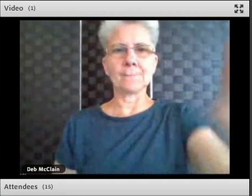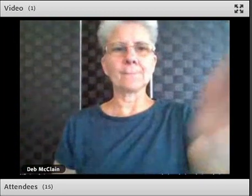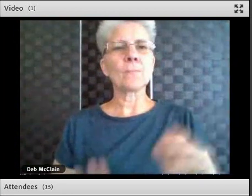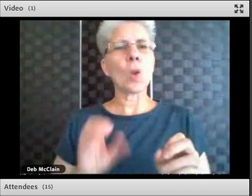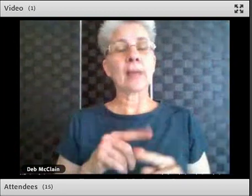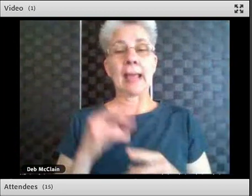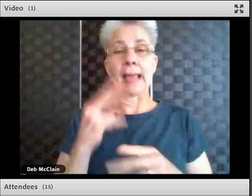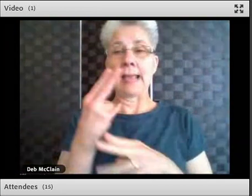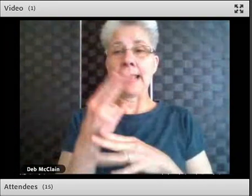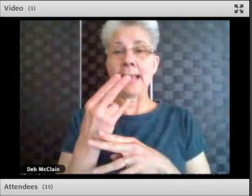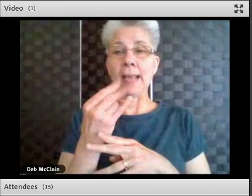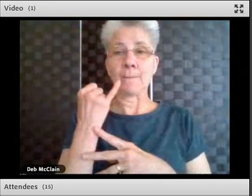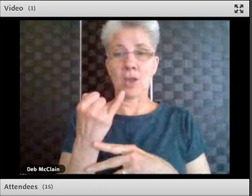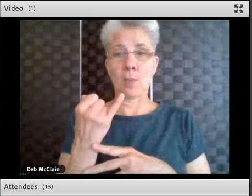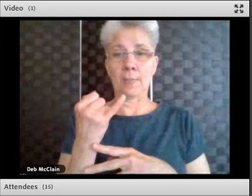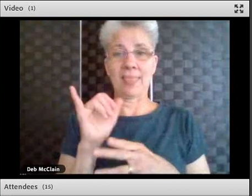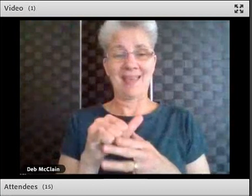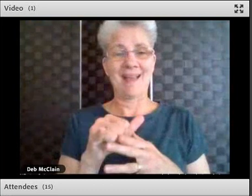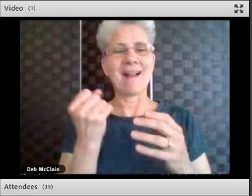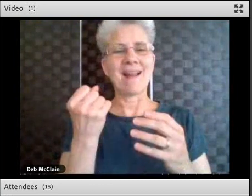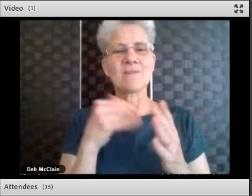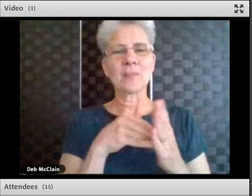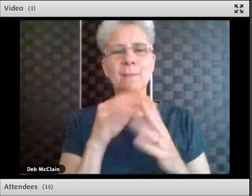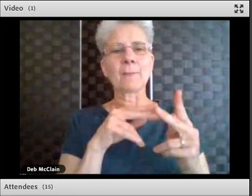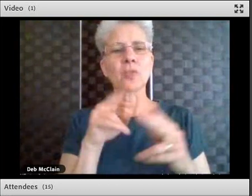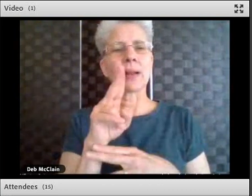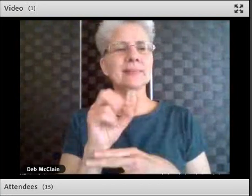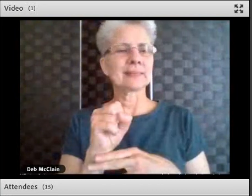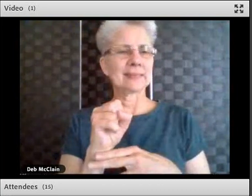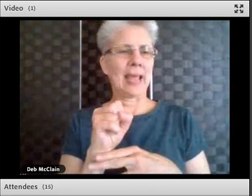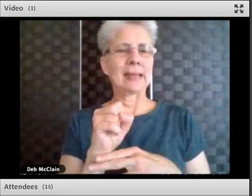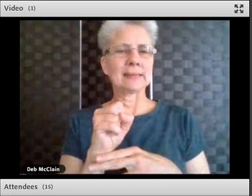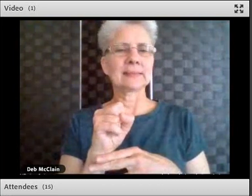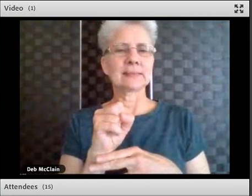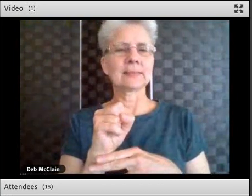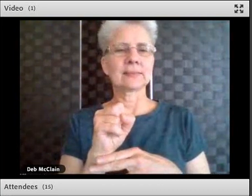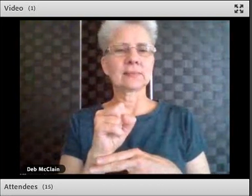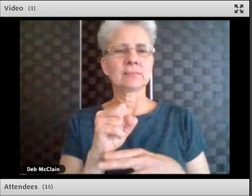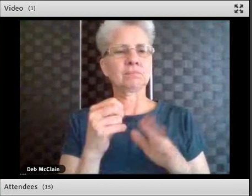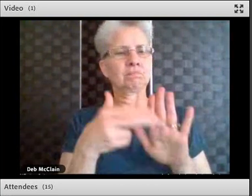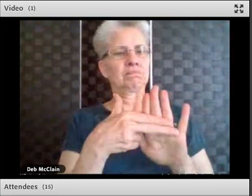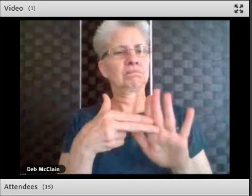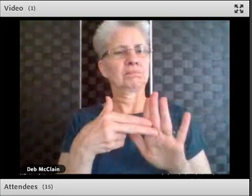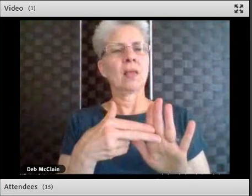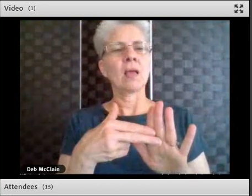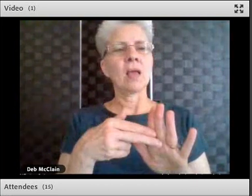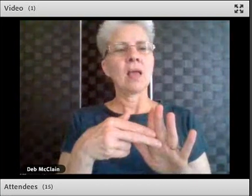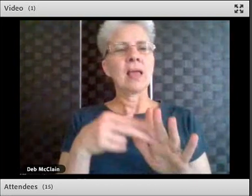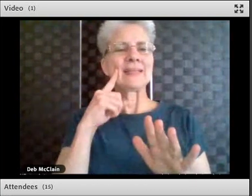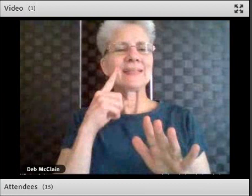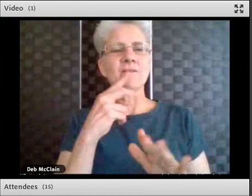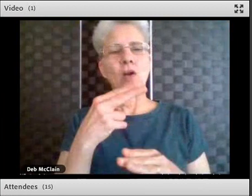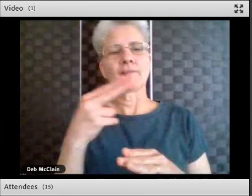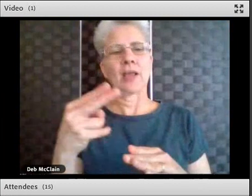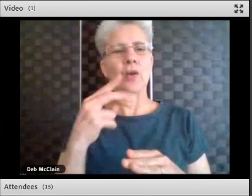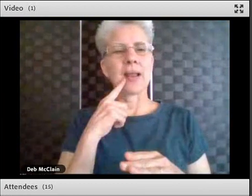Okay, hearing impairments. 11 million people in the United States identify as deaf or hard of hearing as